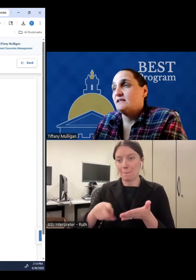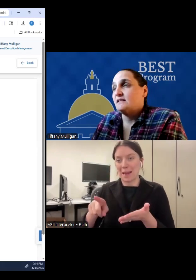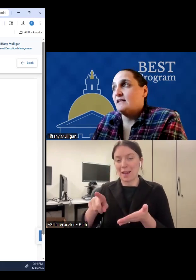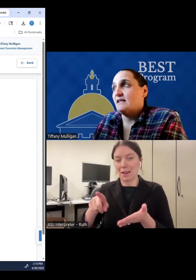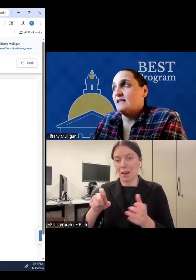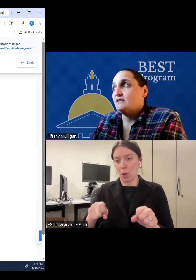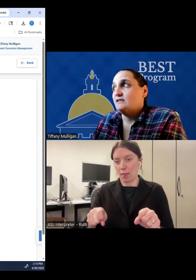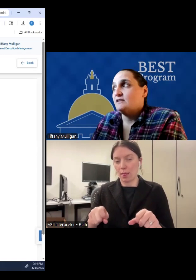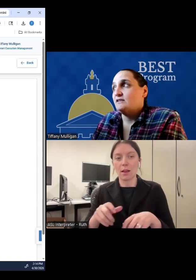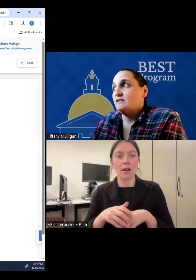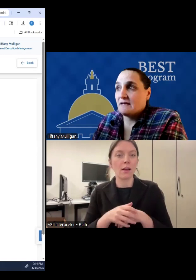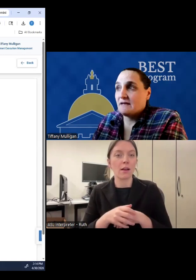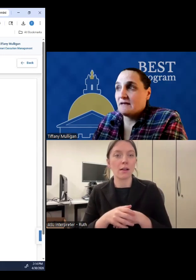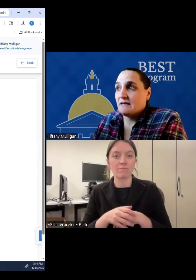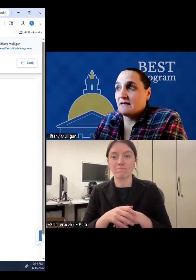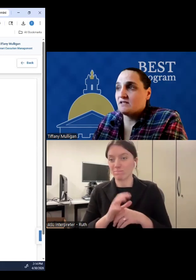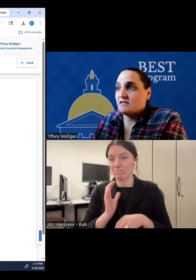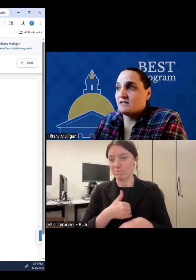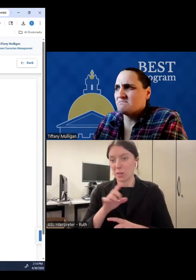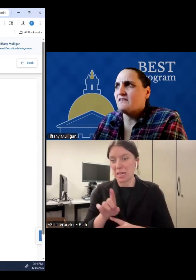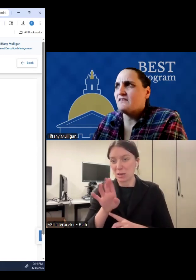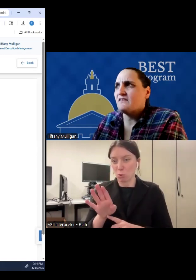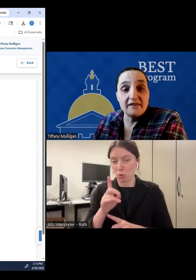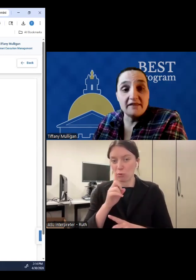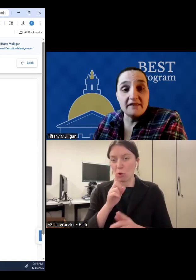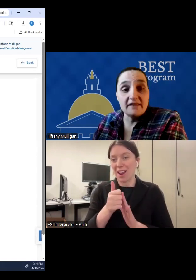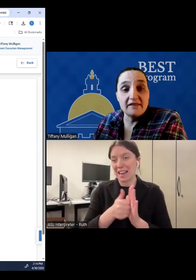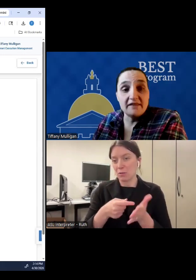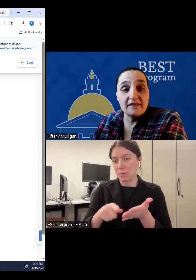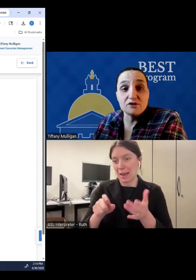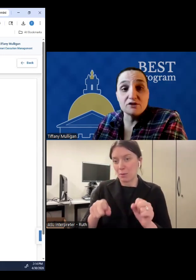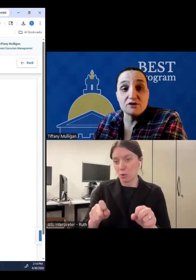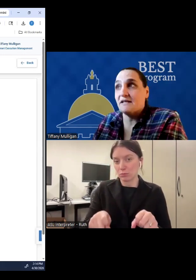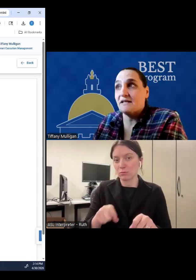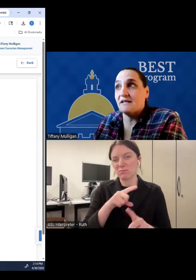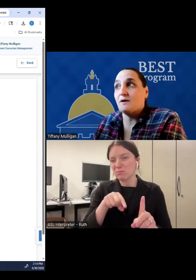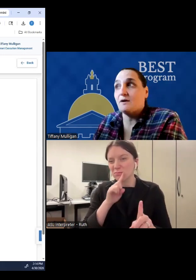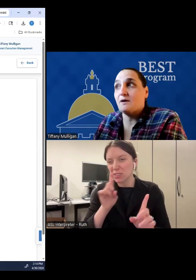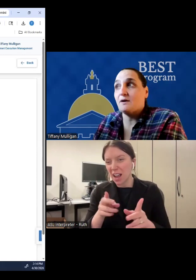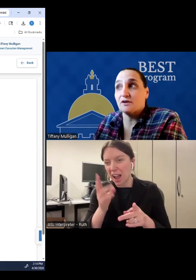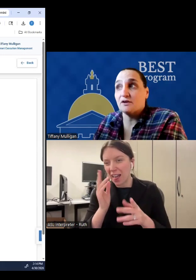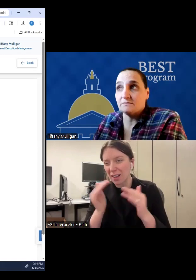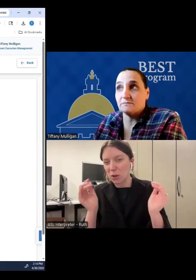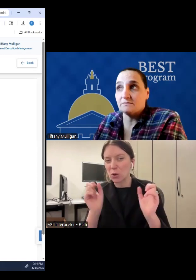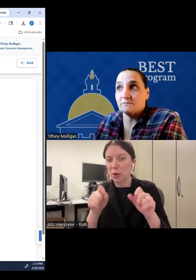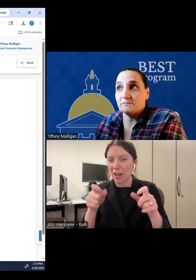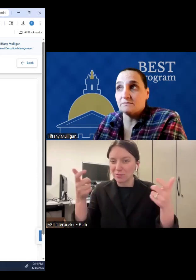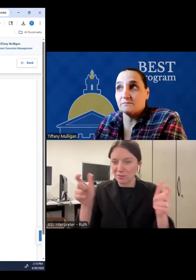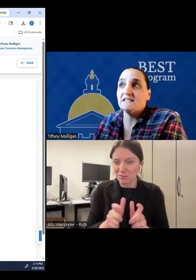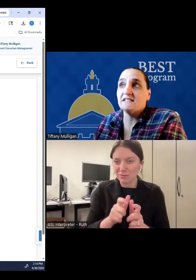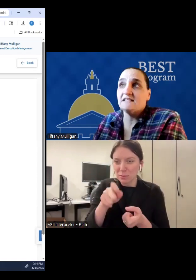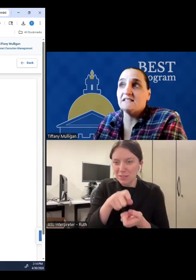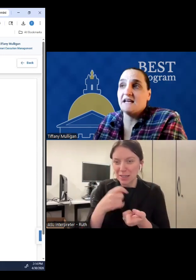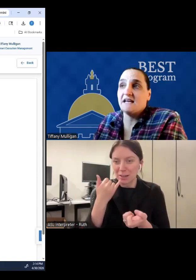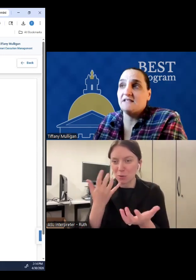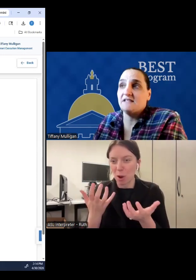And so this is the Accounts Payable Dashboard. It's, it's very high level, and then you can drill down depending upon what you're looking for.